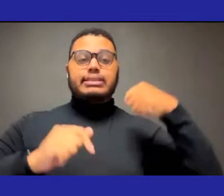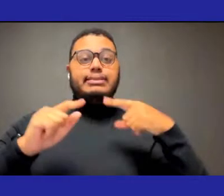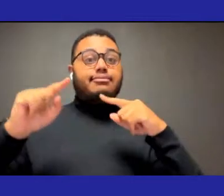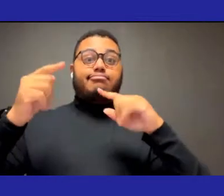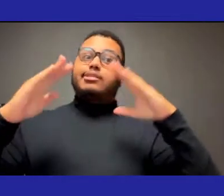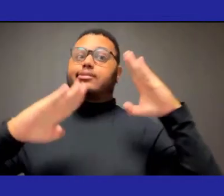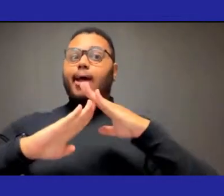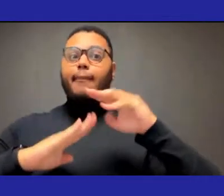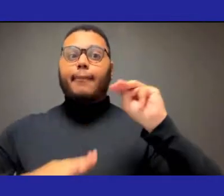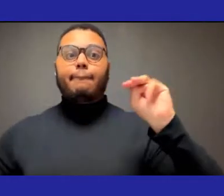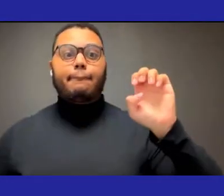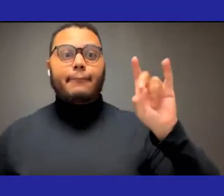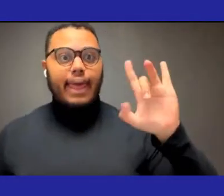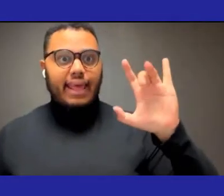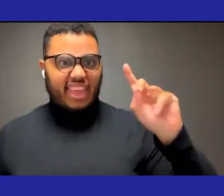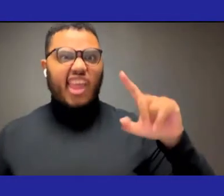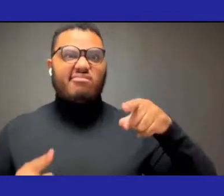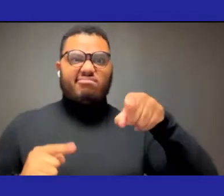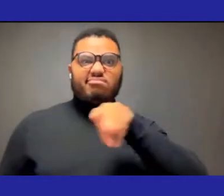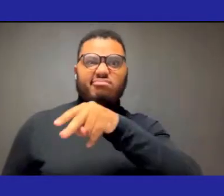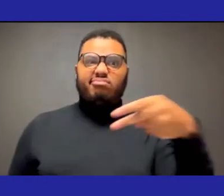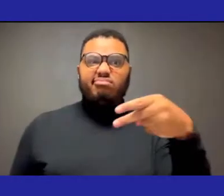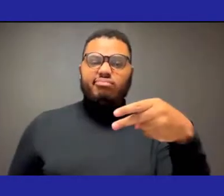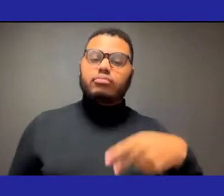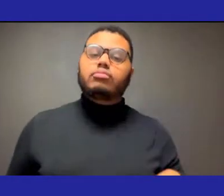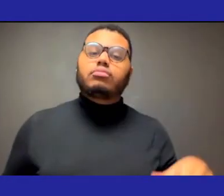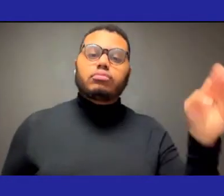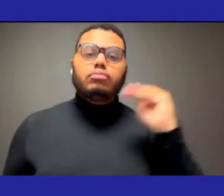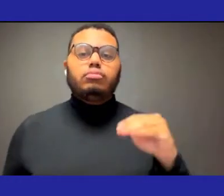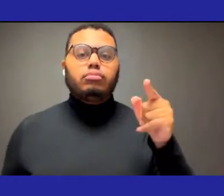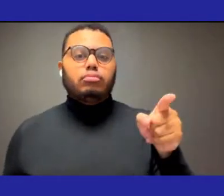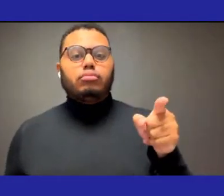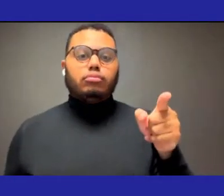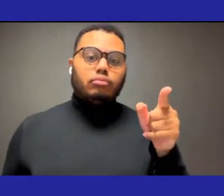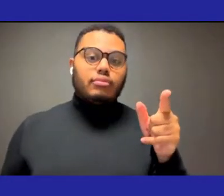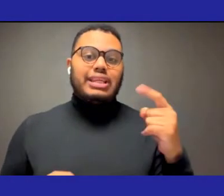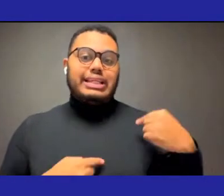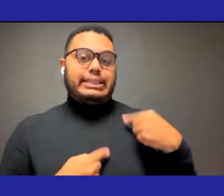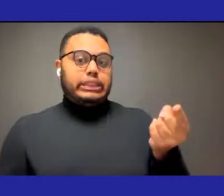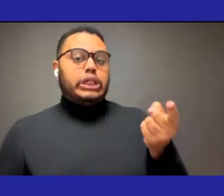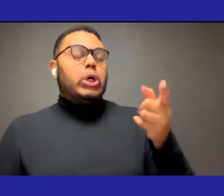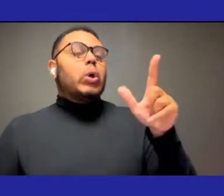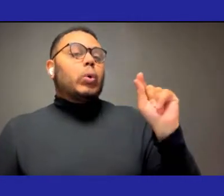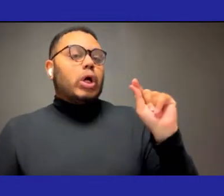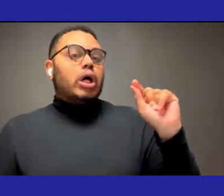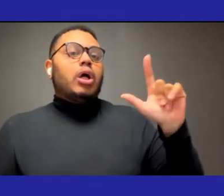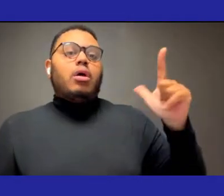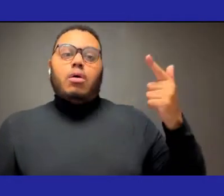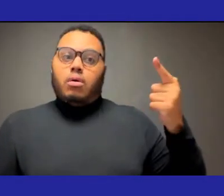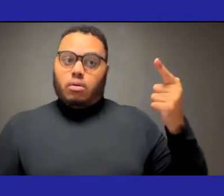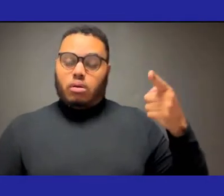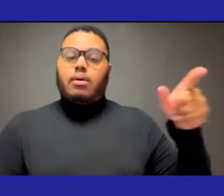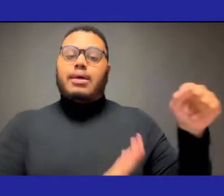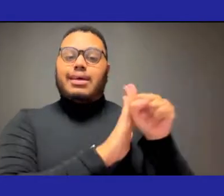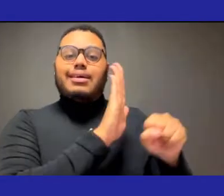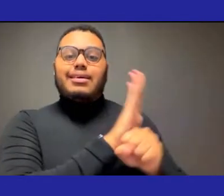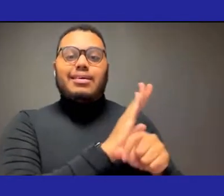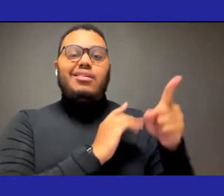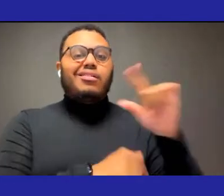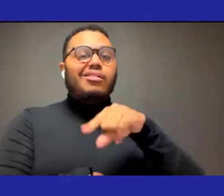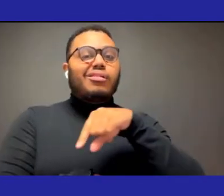Plan, EP 1 through 5. Since 2021, the state instituted a Quality Incentive